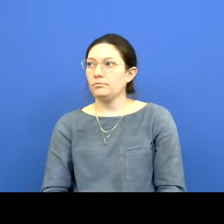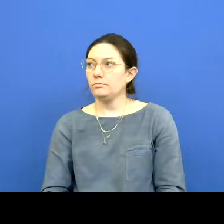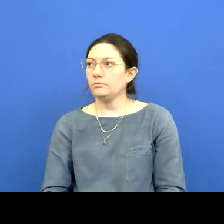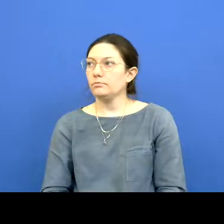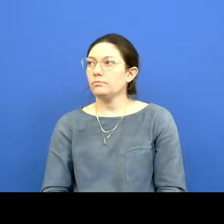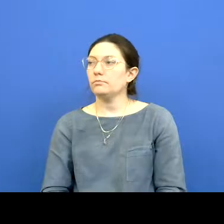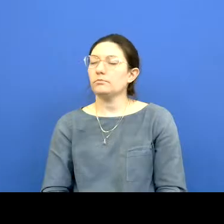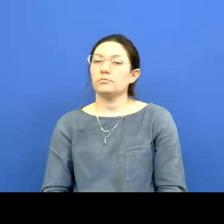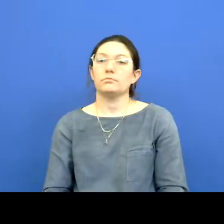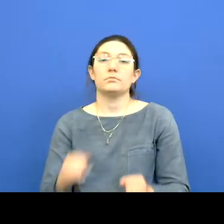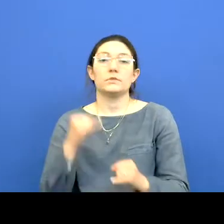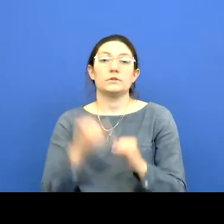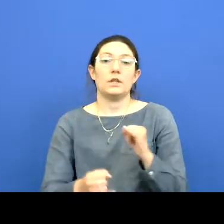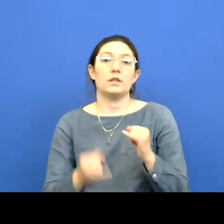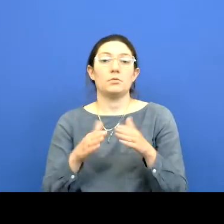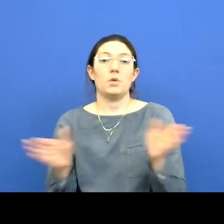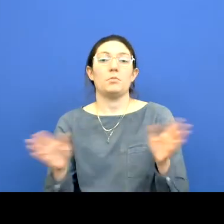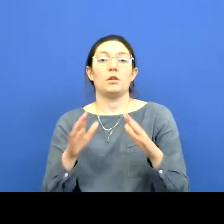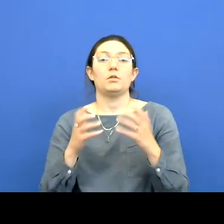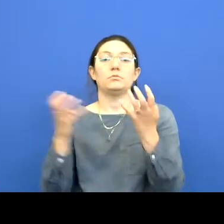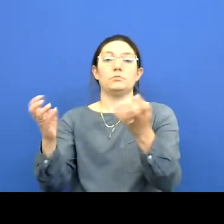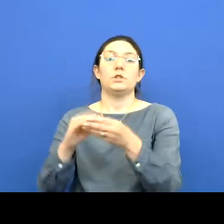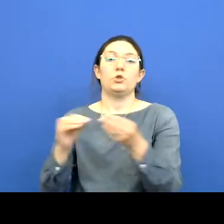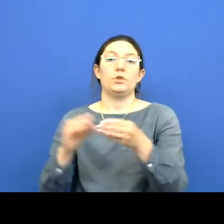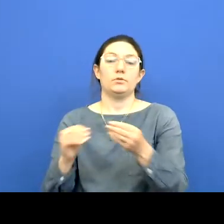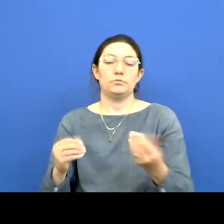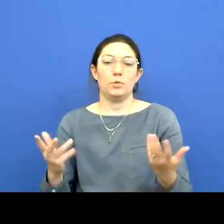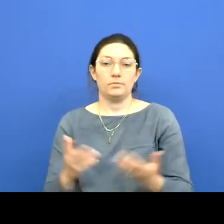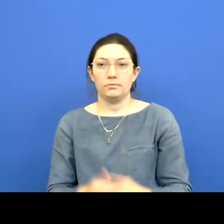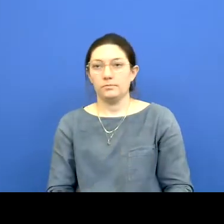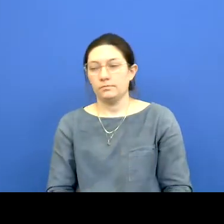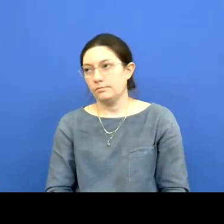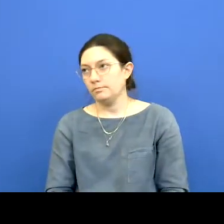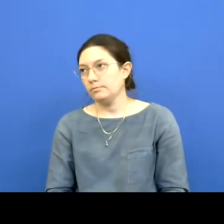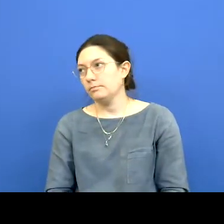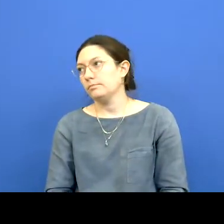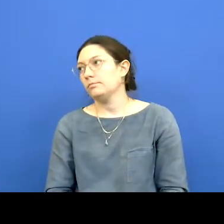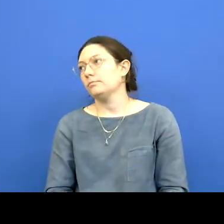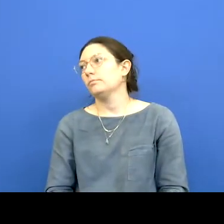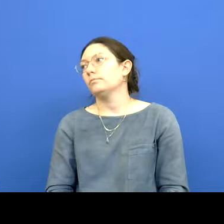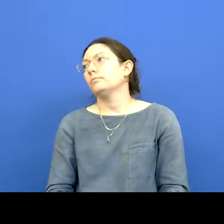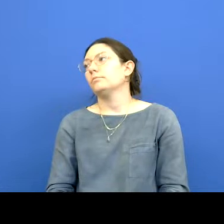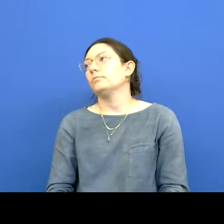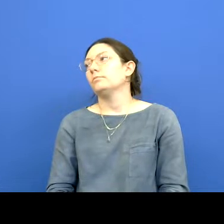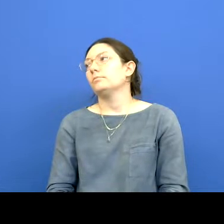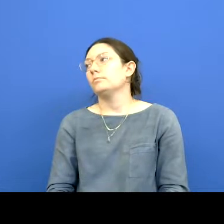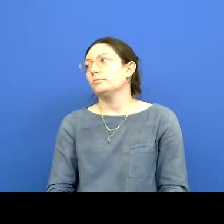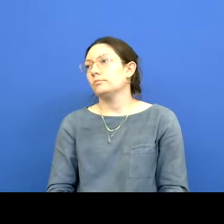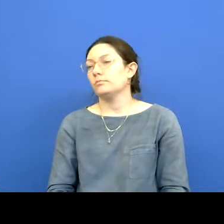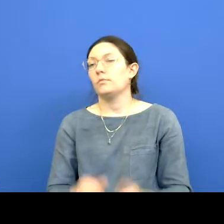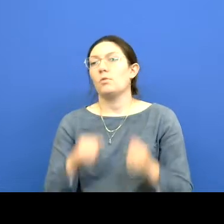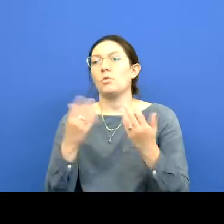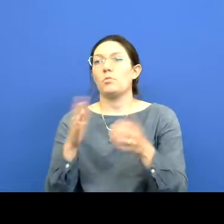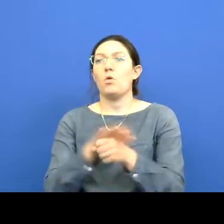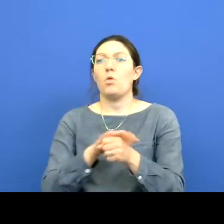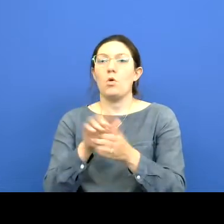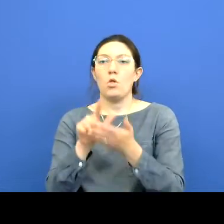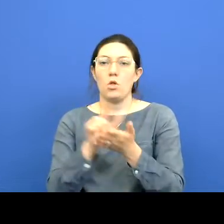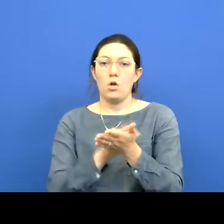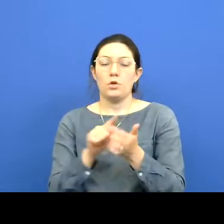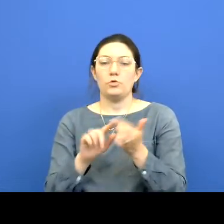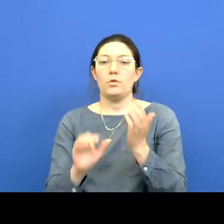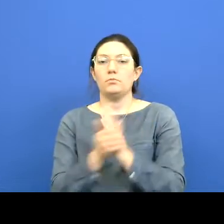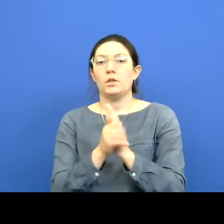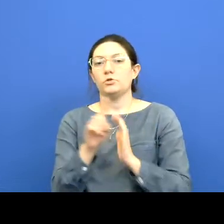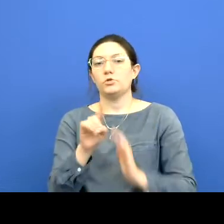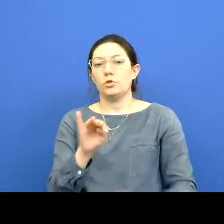Our last public hearing, let me check on the next page, make sure. Yep. Our last public hearing is a proposed local law to amend the zoning